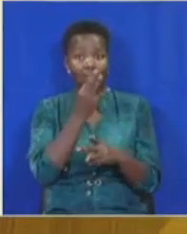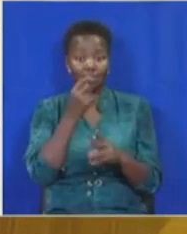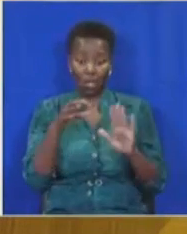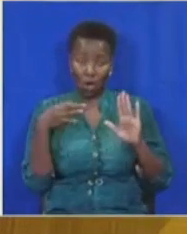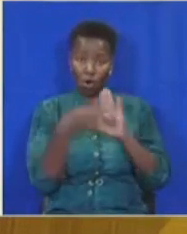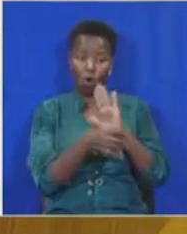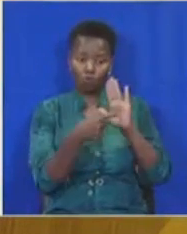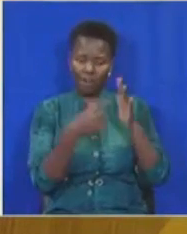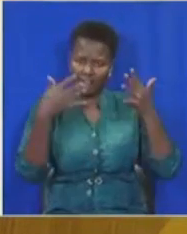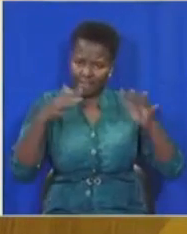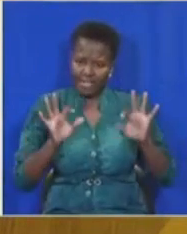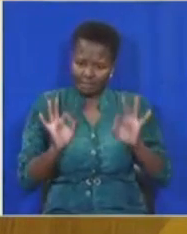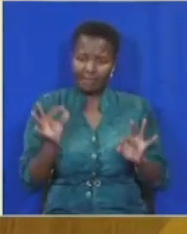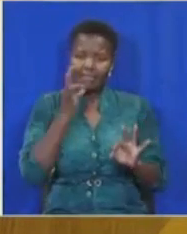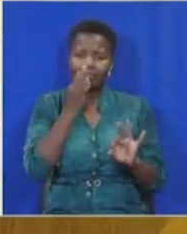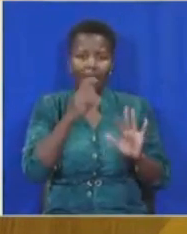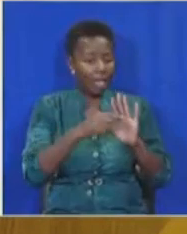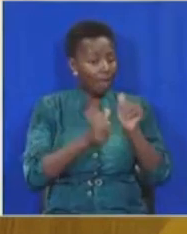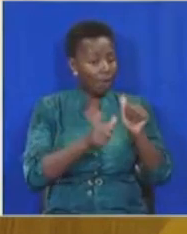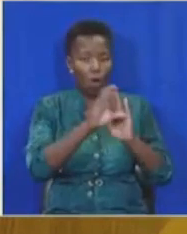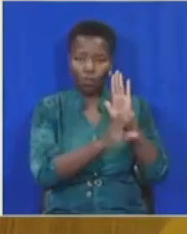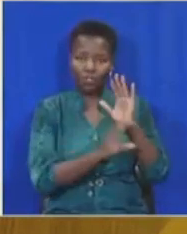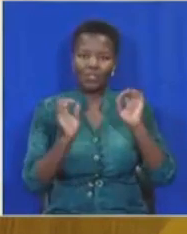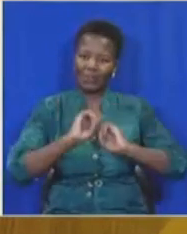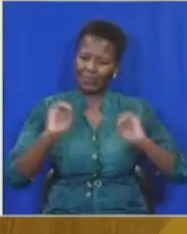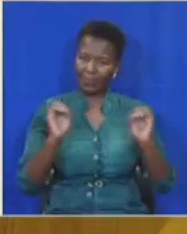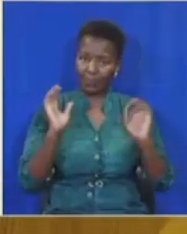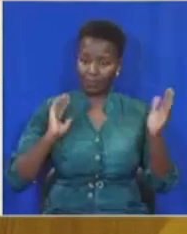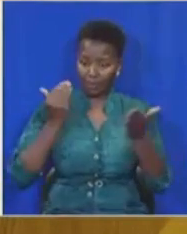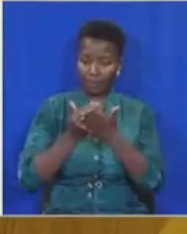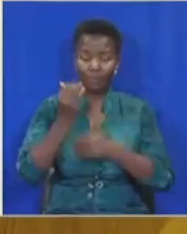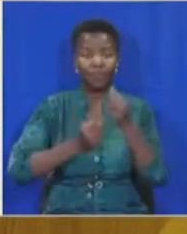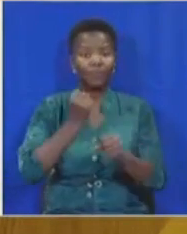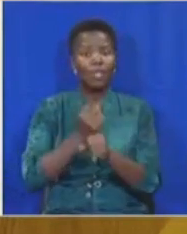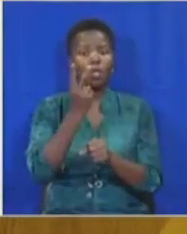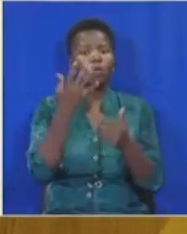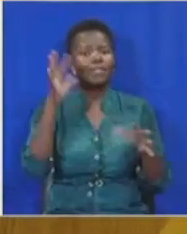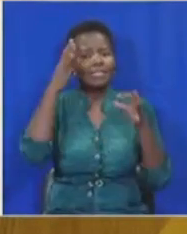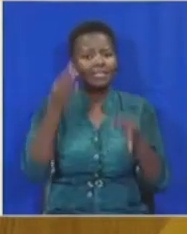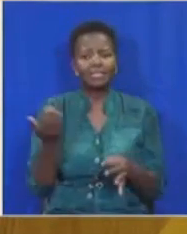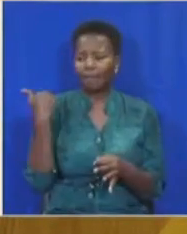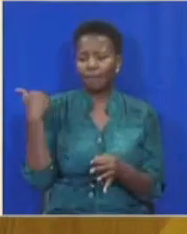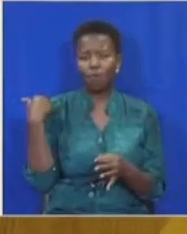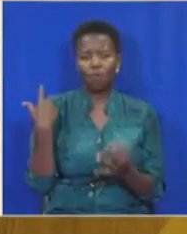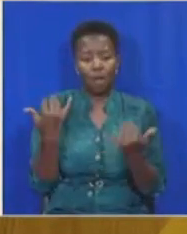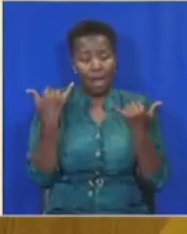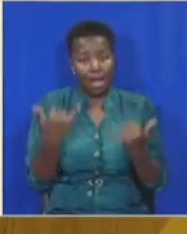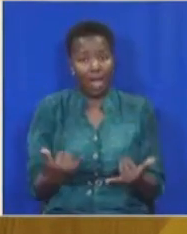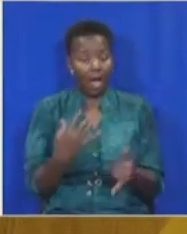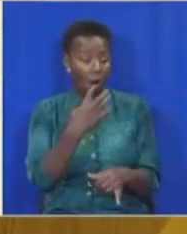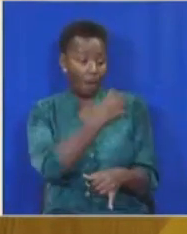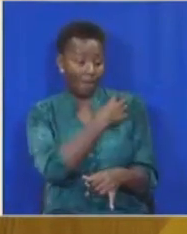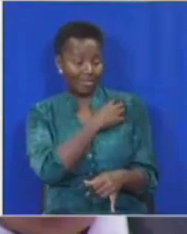been declared unconstitutional and illegal more than 2 years ago. What is a fact is that Minister